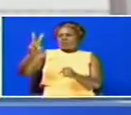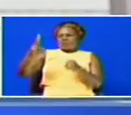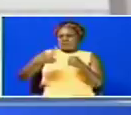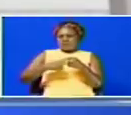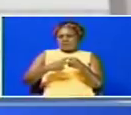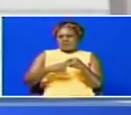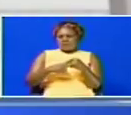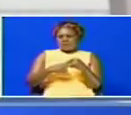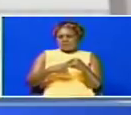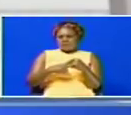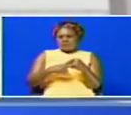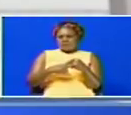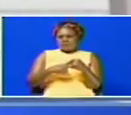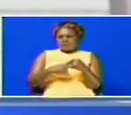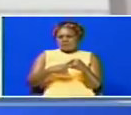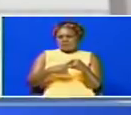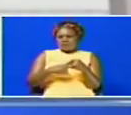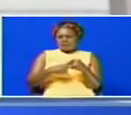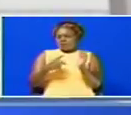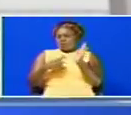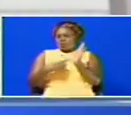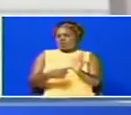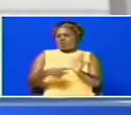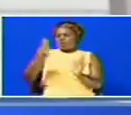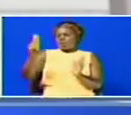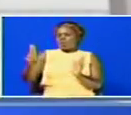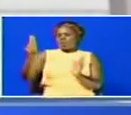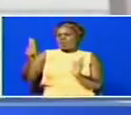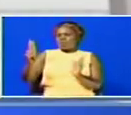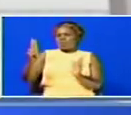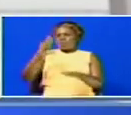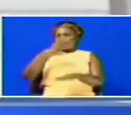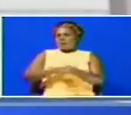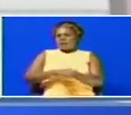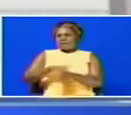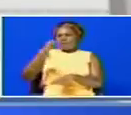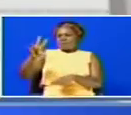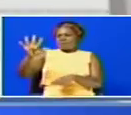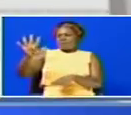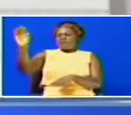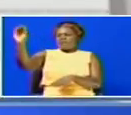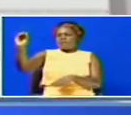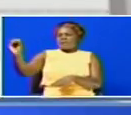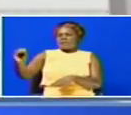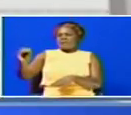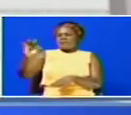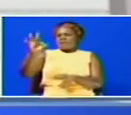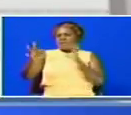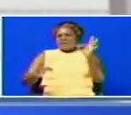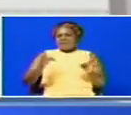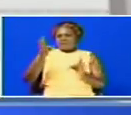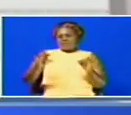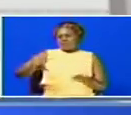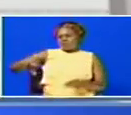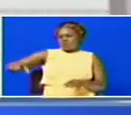according to the IEBC statistics, it indicated that Uhuru Kenyatta had also managed to garner 25% in 33